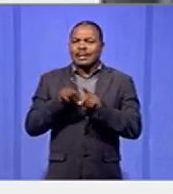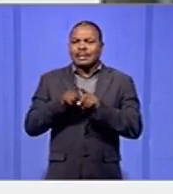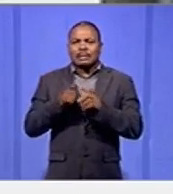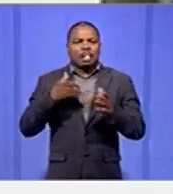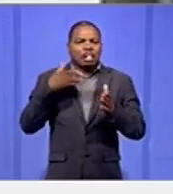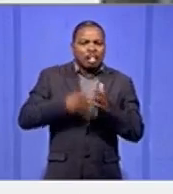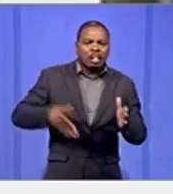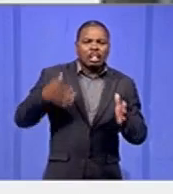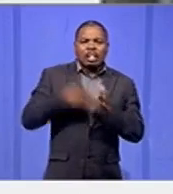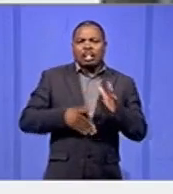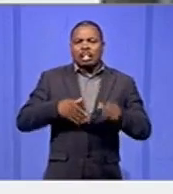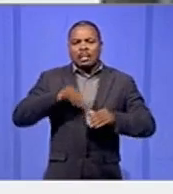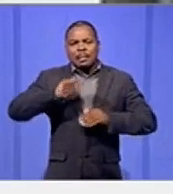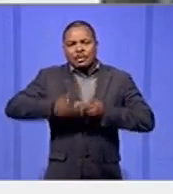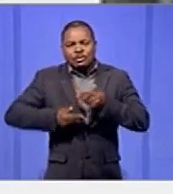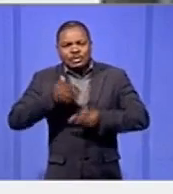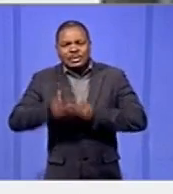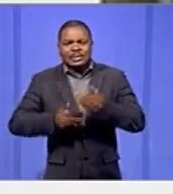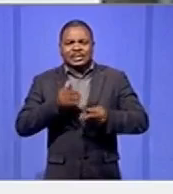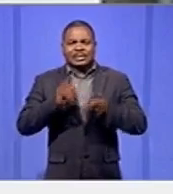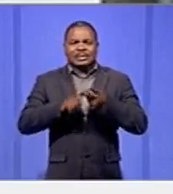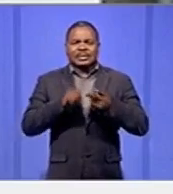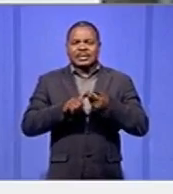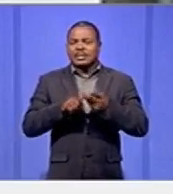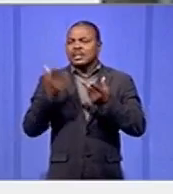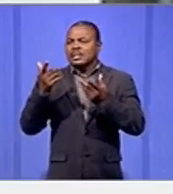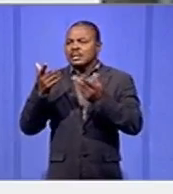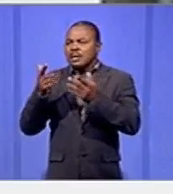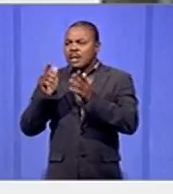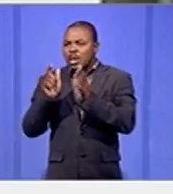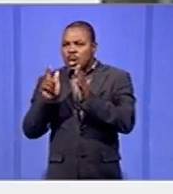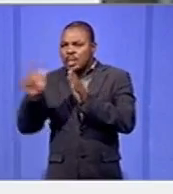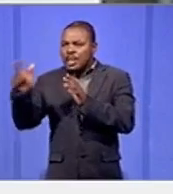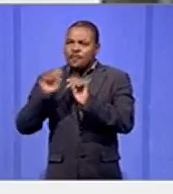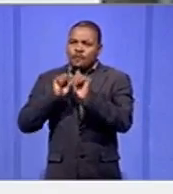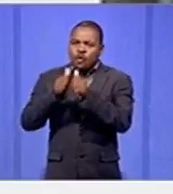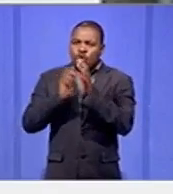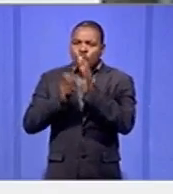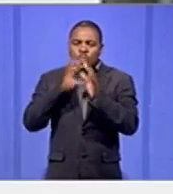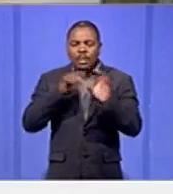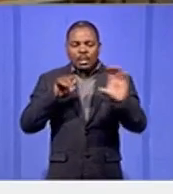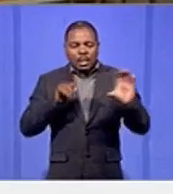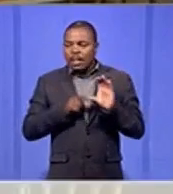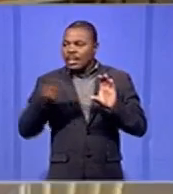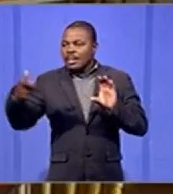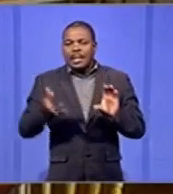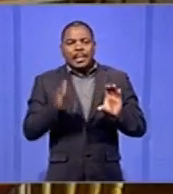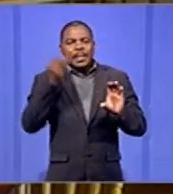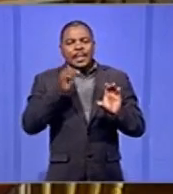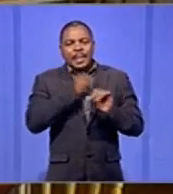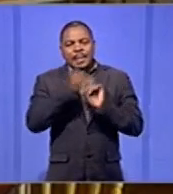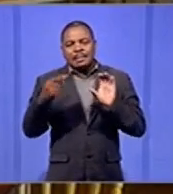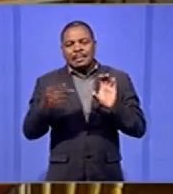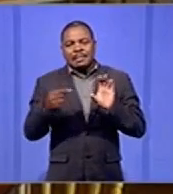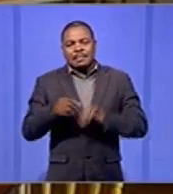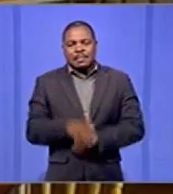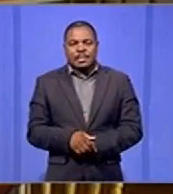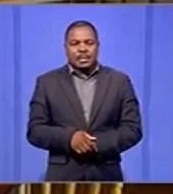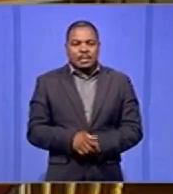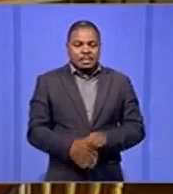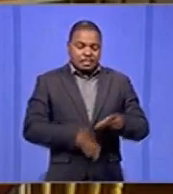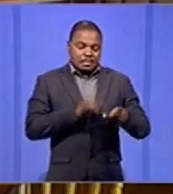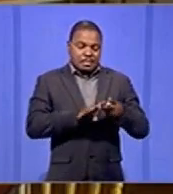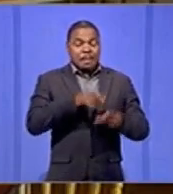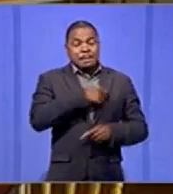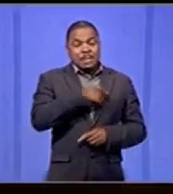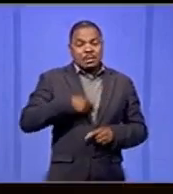red tape or whether through the non-compliance, they never receive those funds. Mopresidente o boetse a phatlalatsa